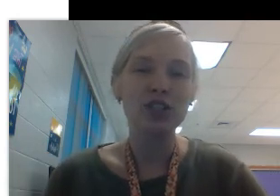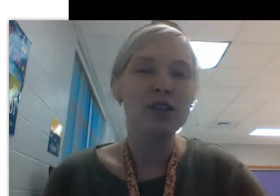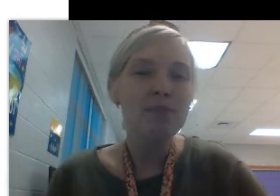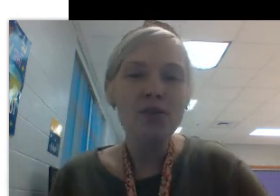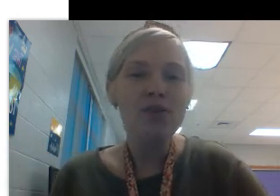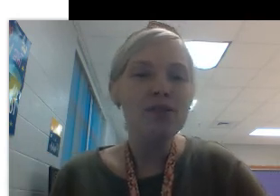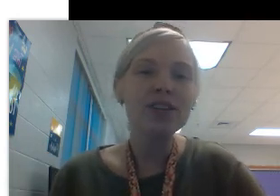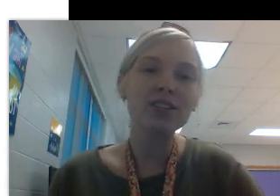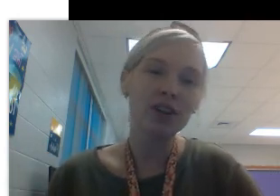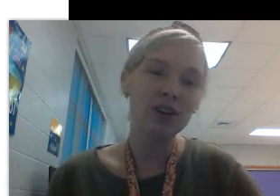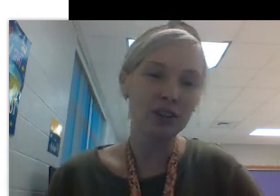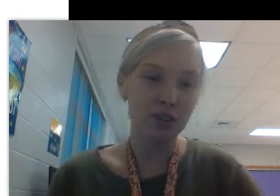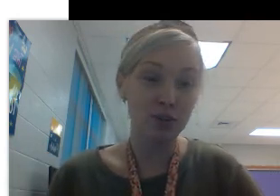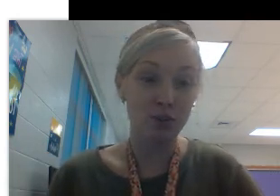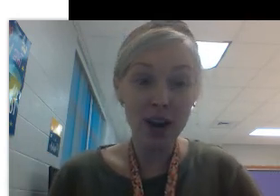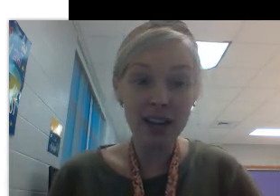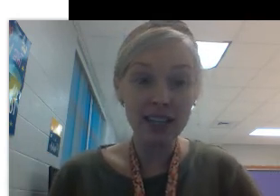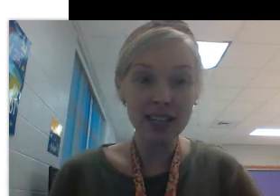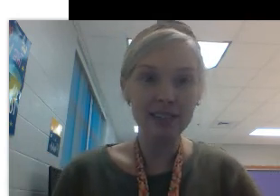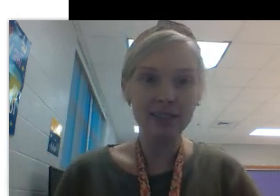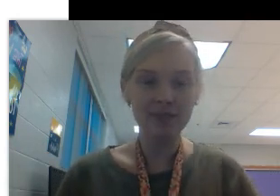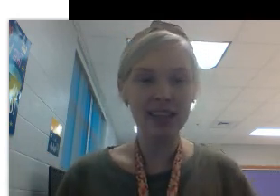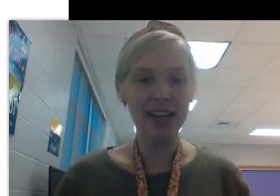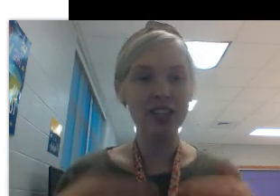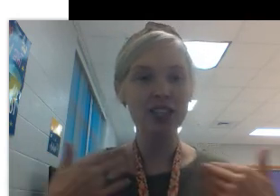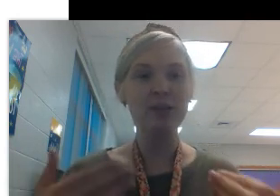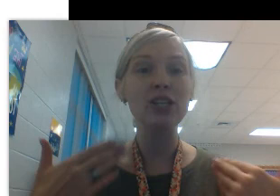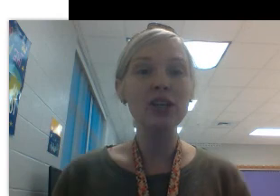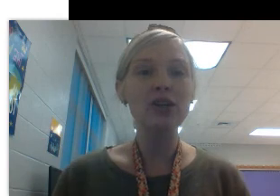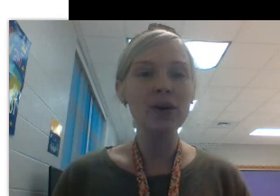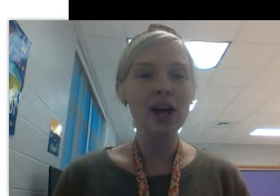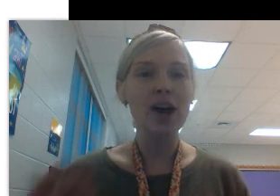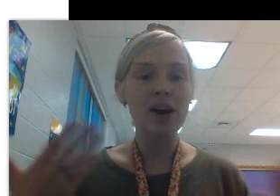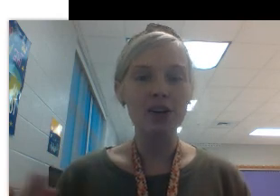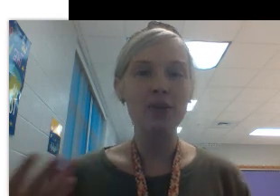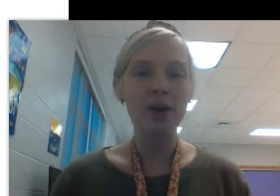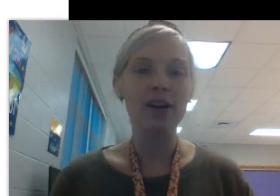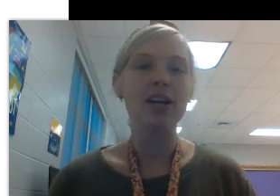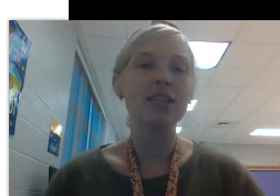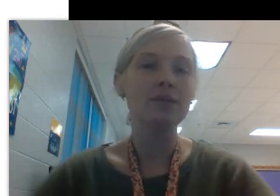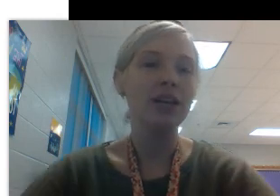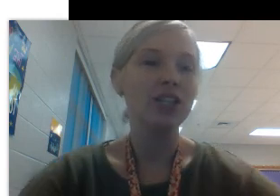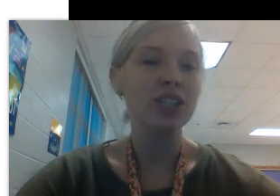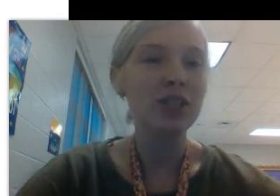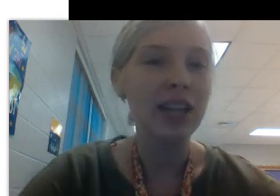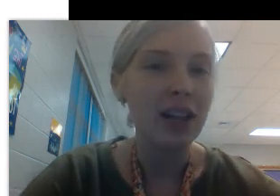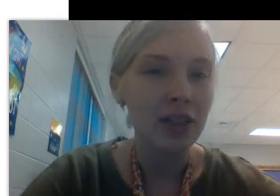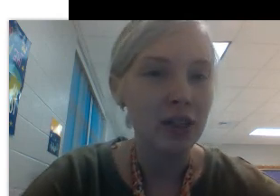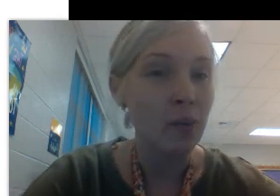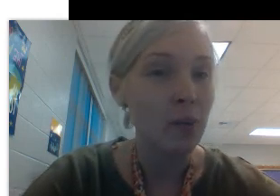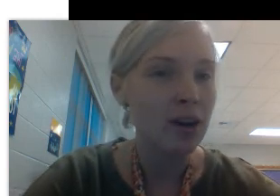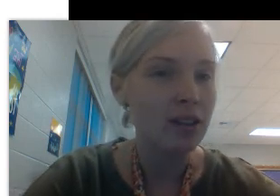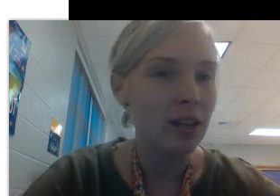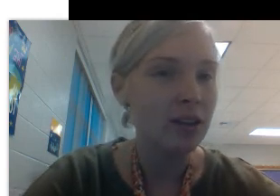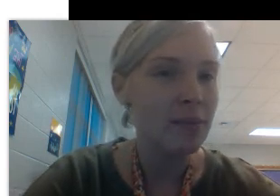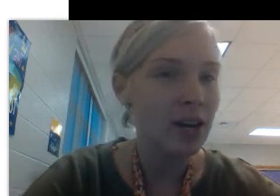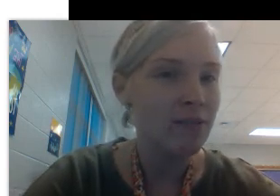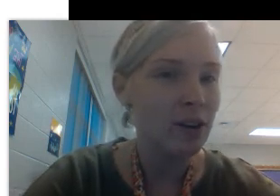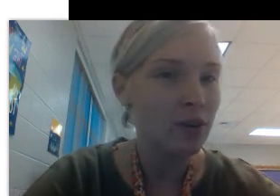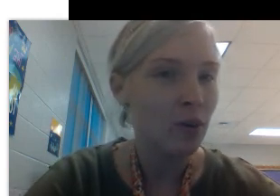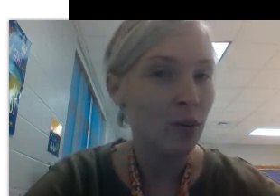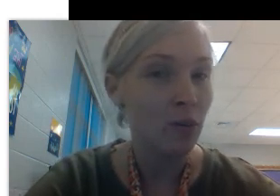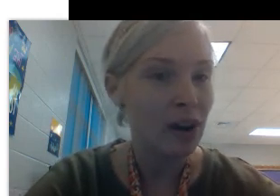you all to just move the circle to run and show me you heard the word. So make sure you click the word, the